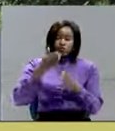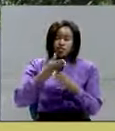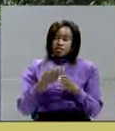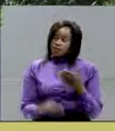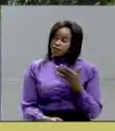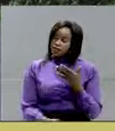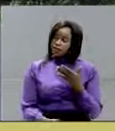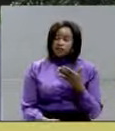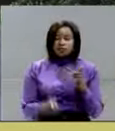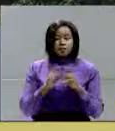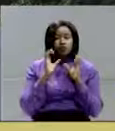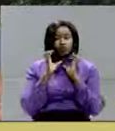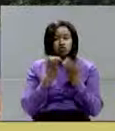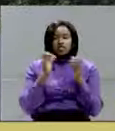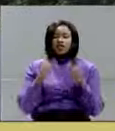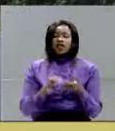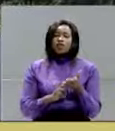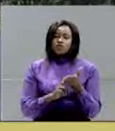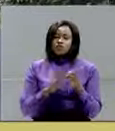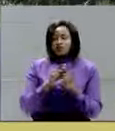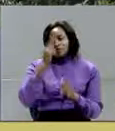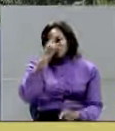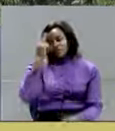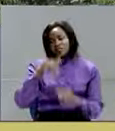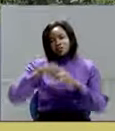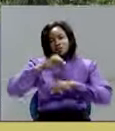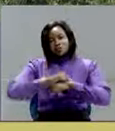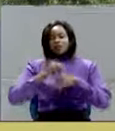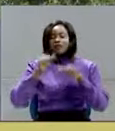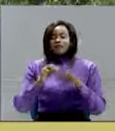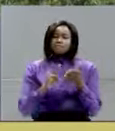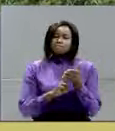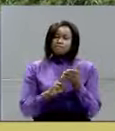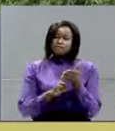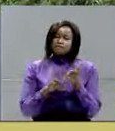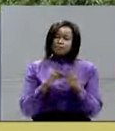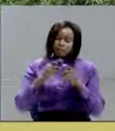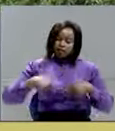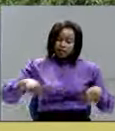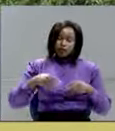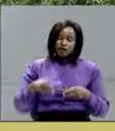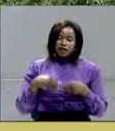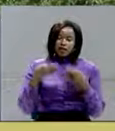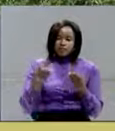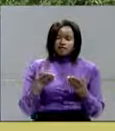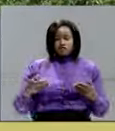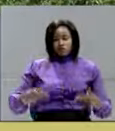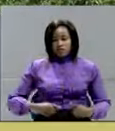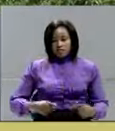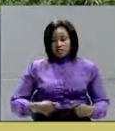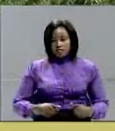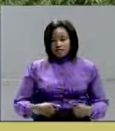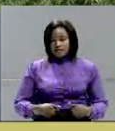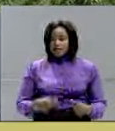can use, as well as the students at the school, and we give the youth